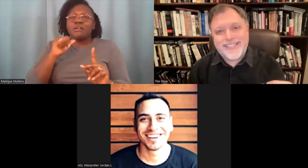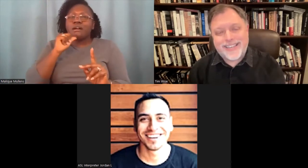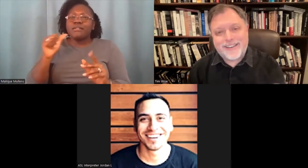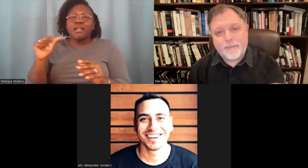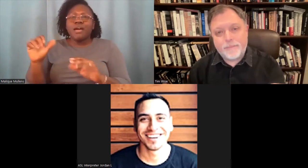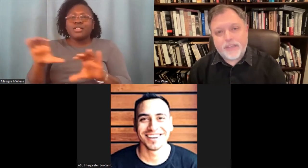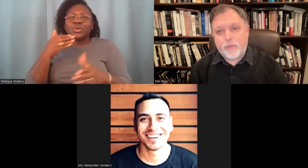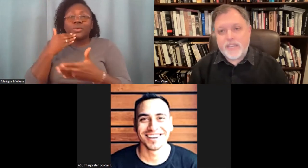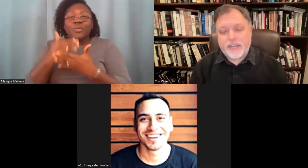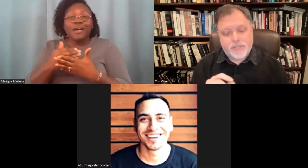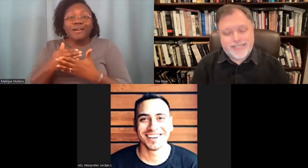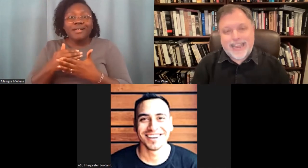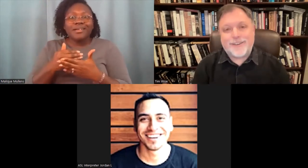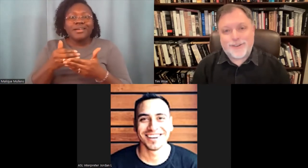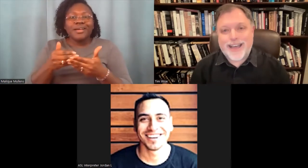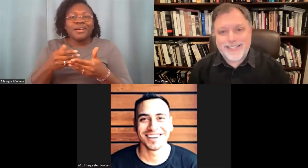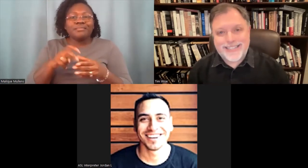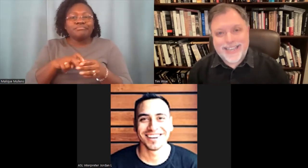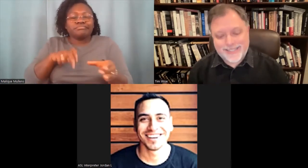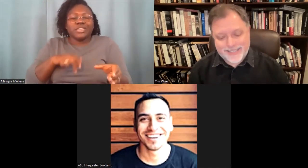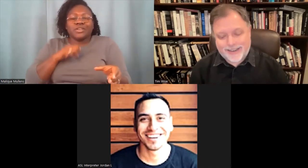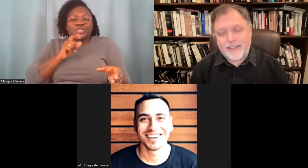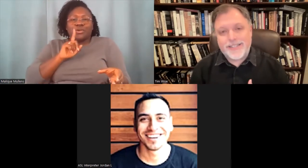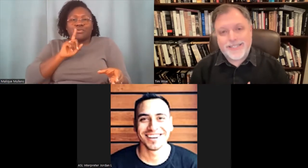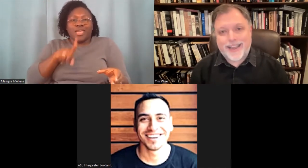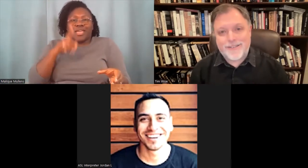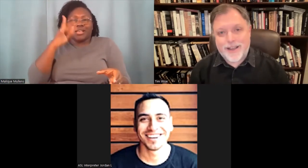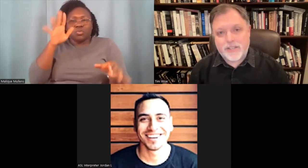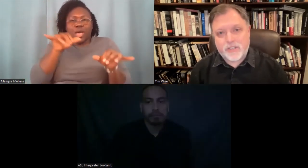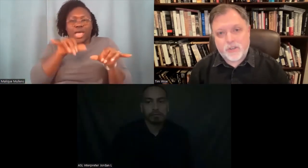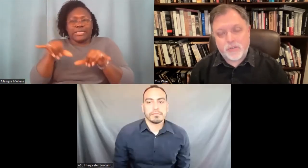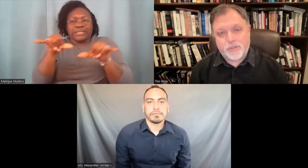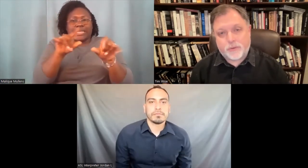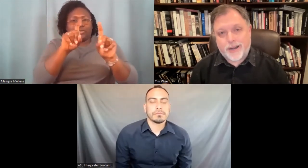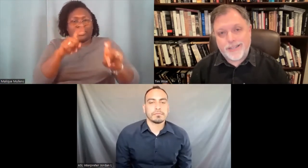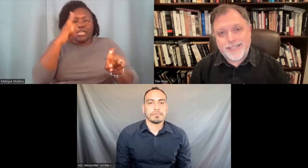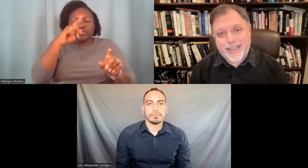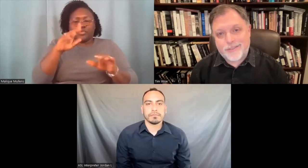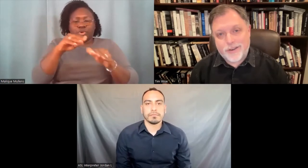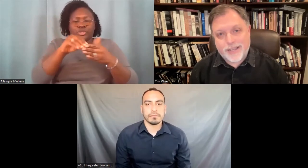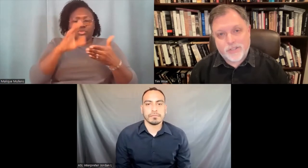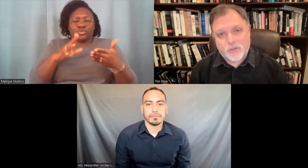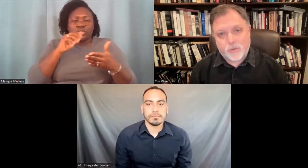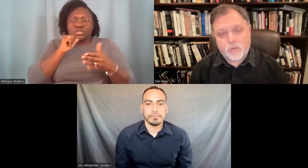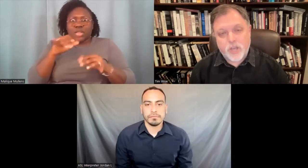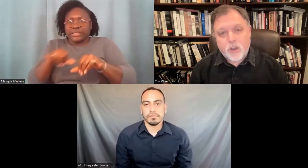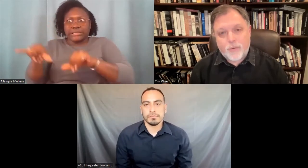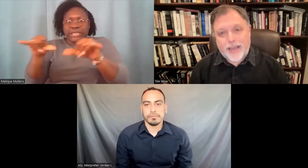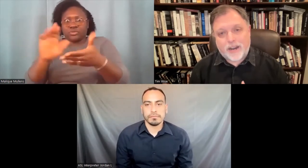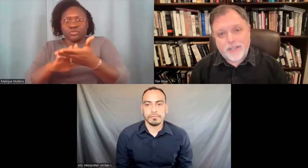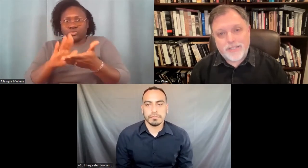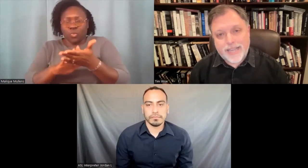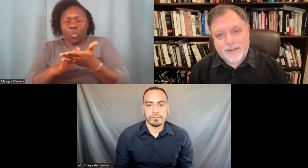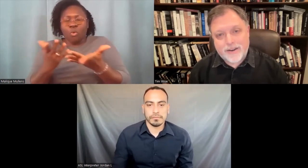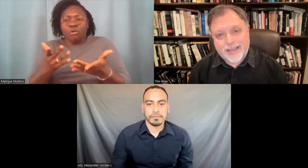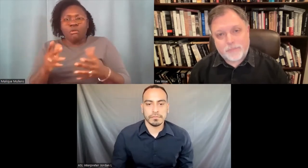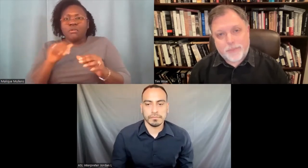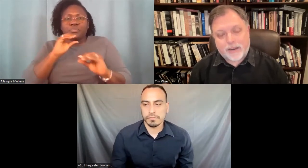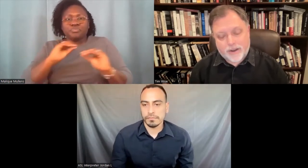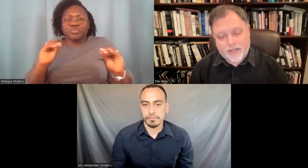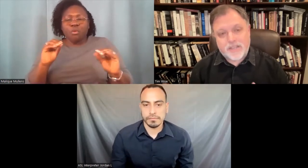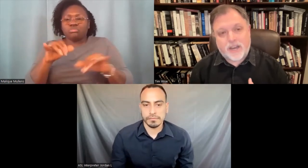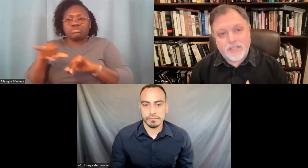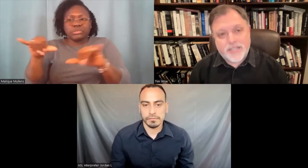why is it that we give standardized tests to unstandardized students from unstandardized schools who had